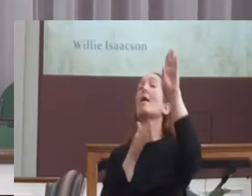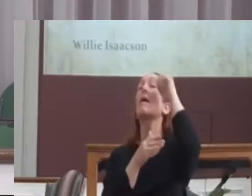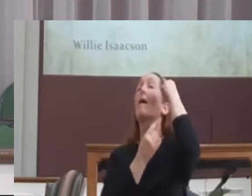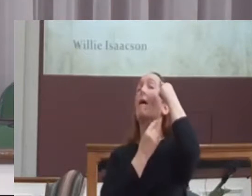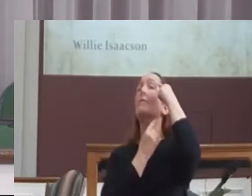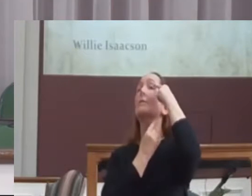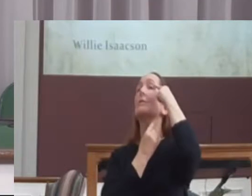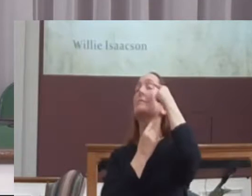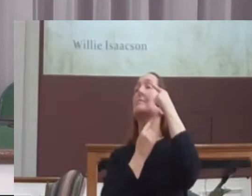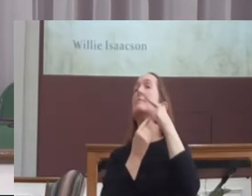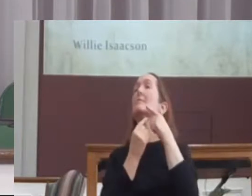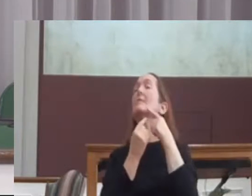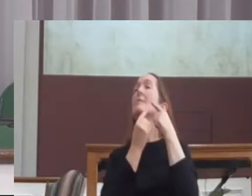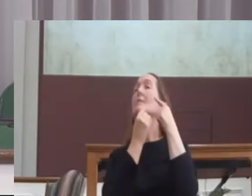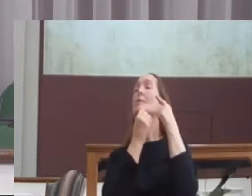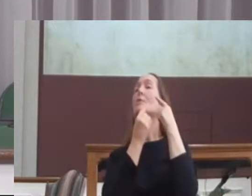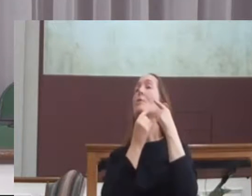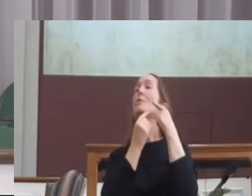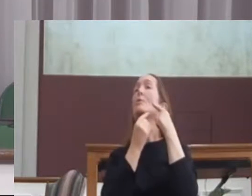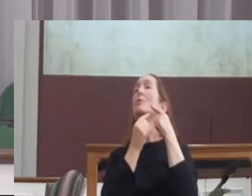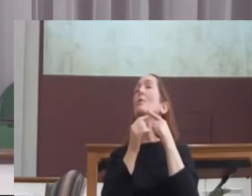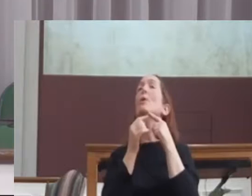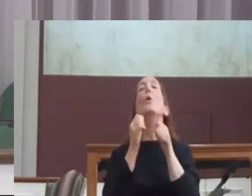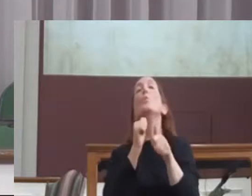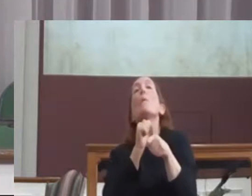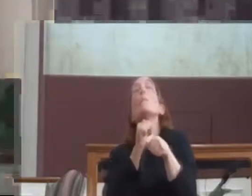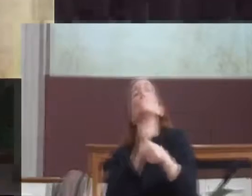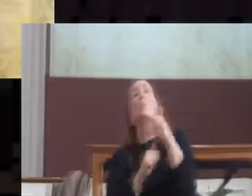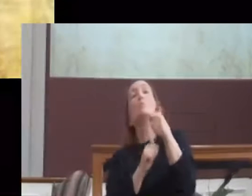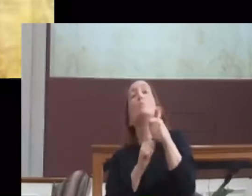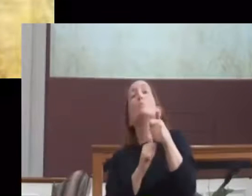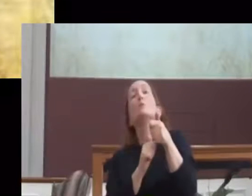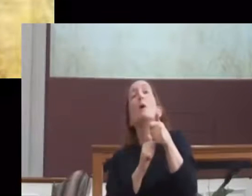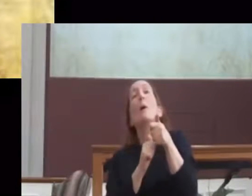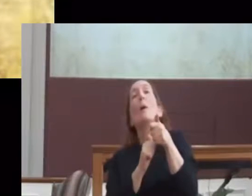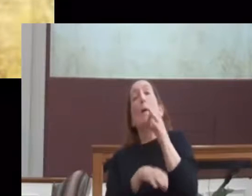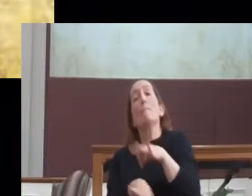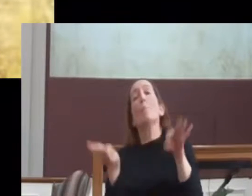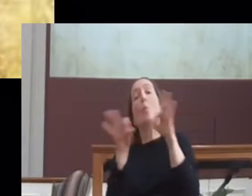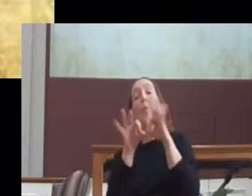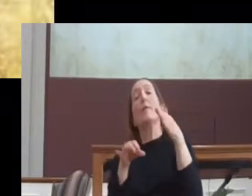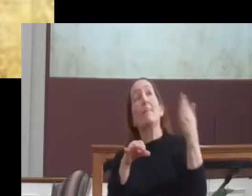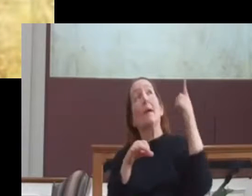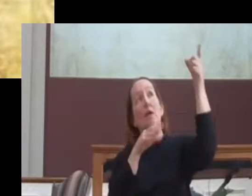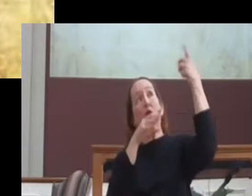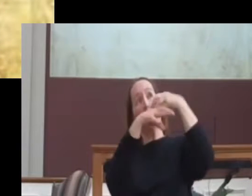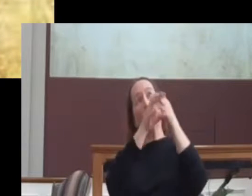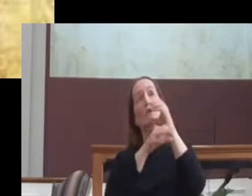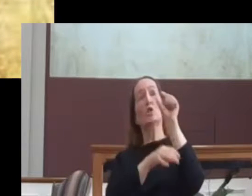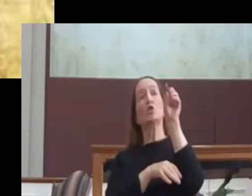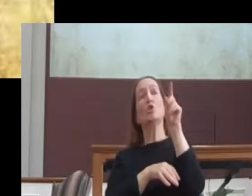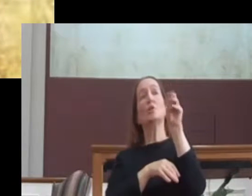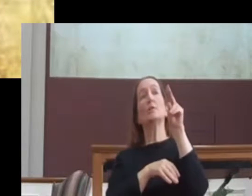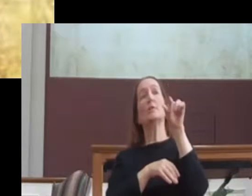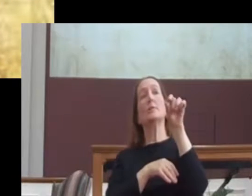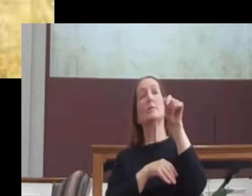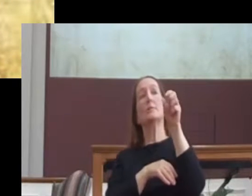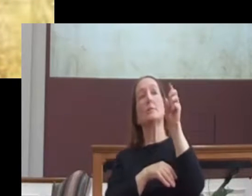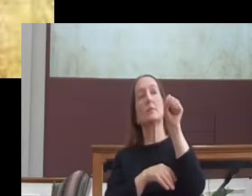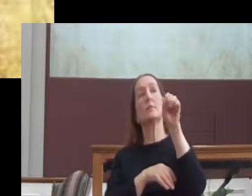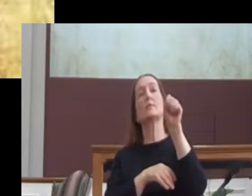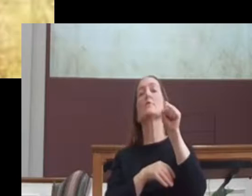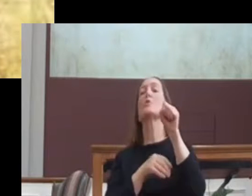verse 26, and let's see what God considers the crown of all He